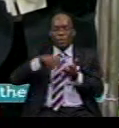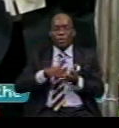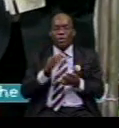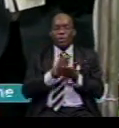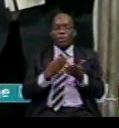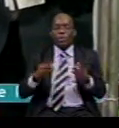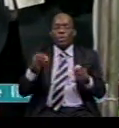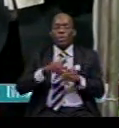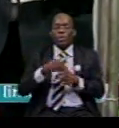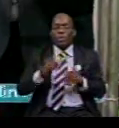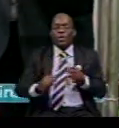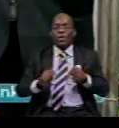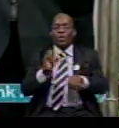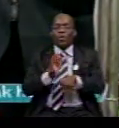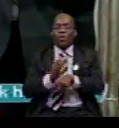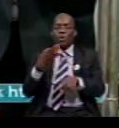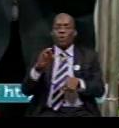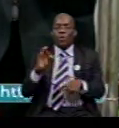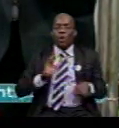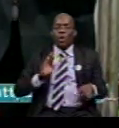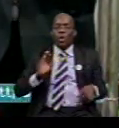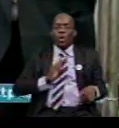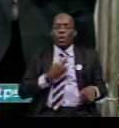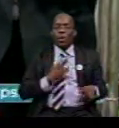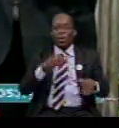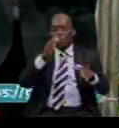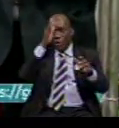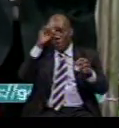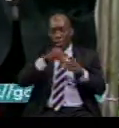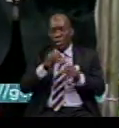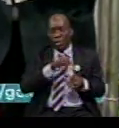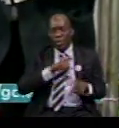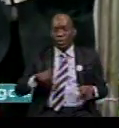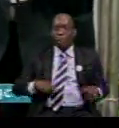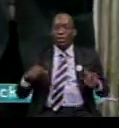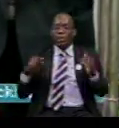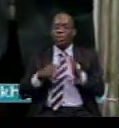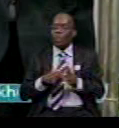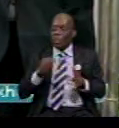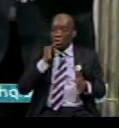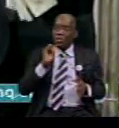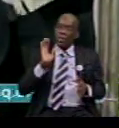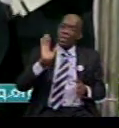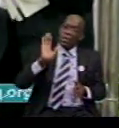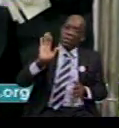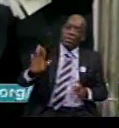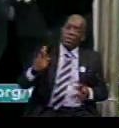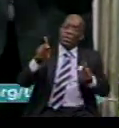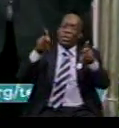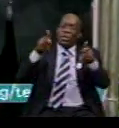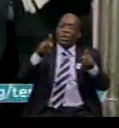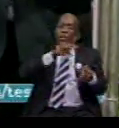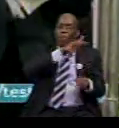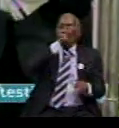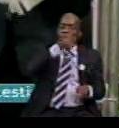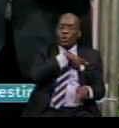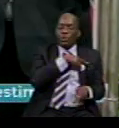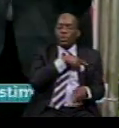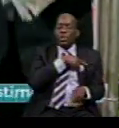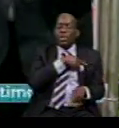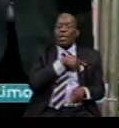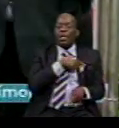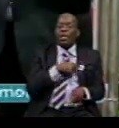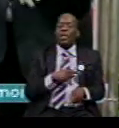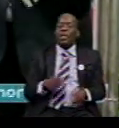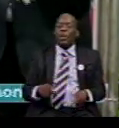Lord. And now this is my own personal assessment that there are nights when specific